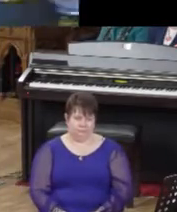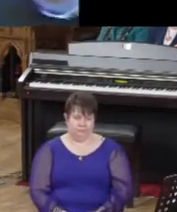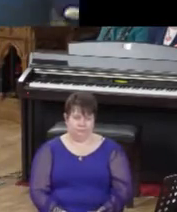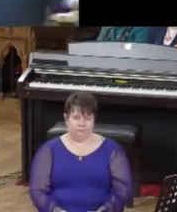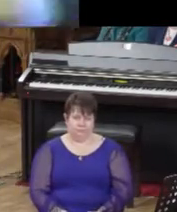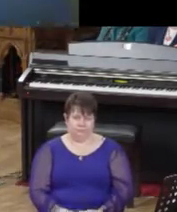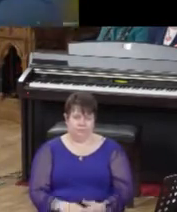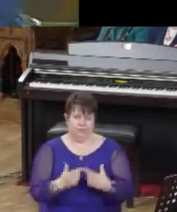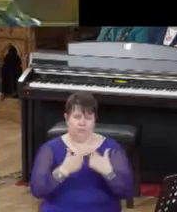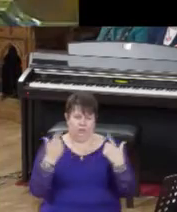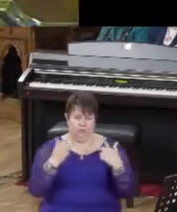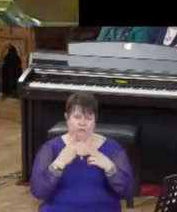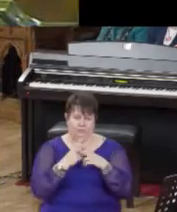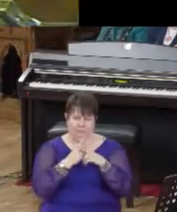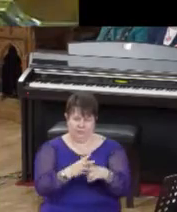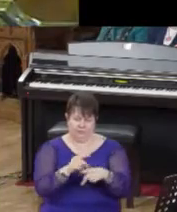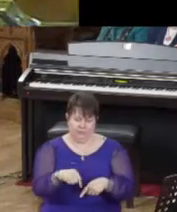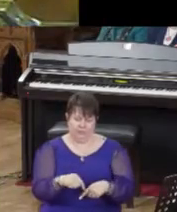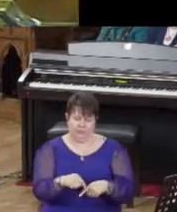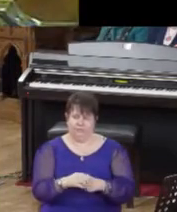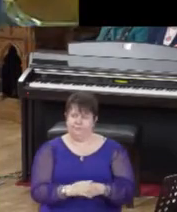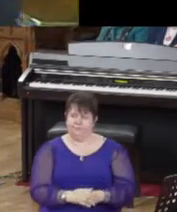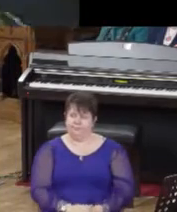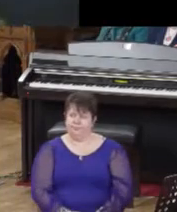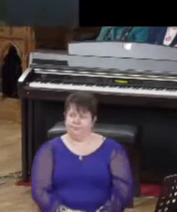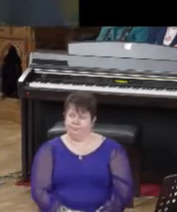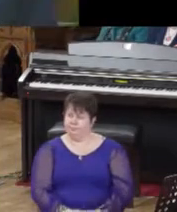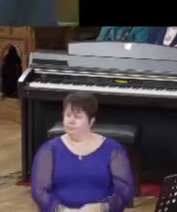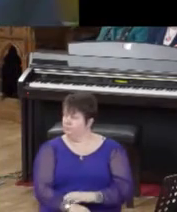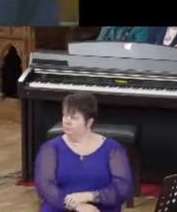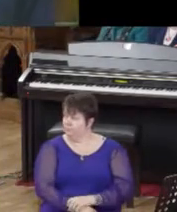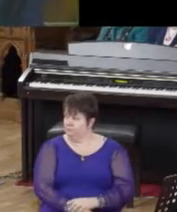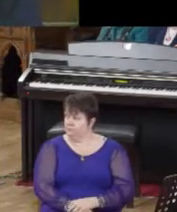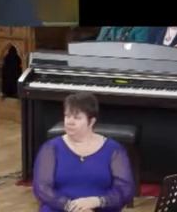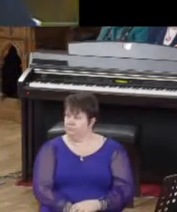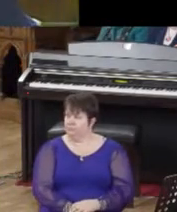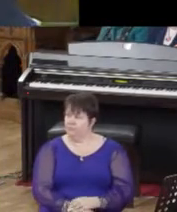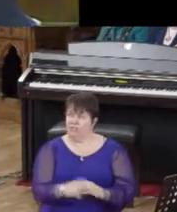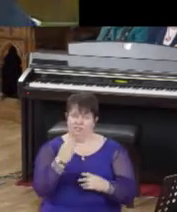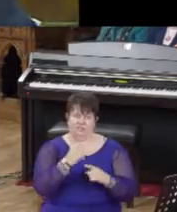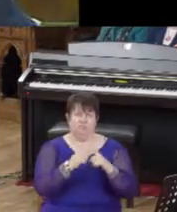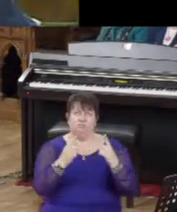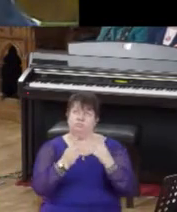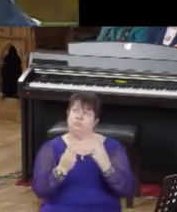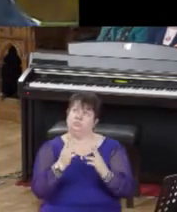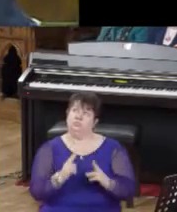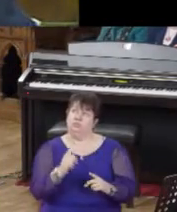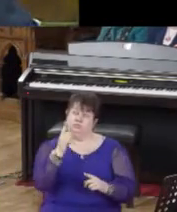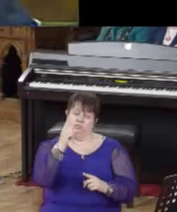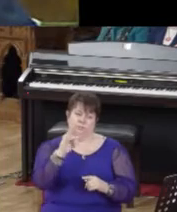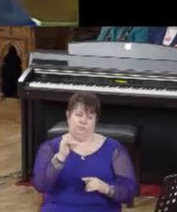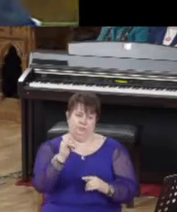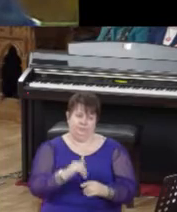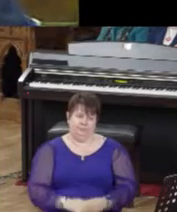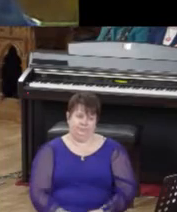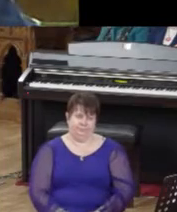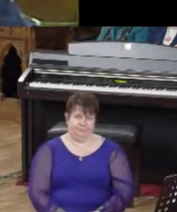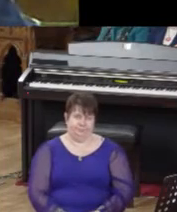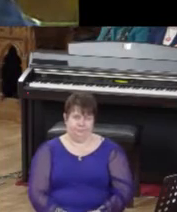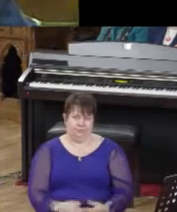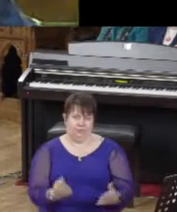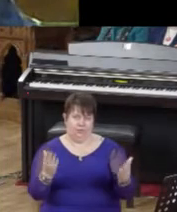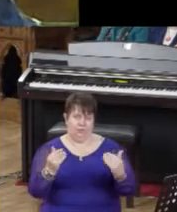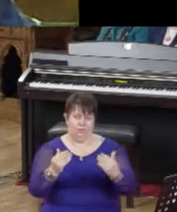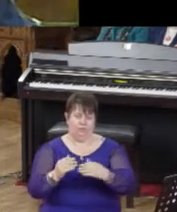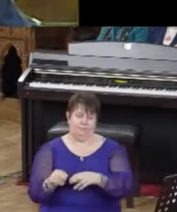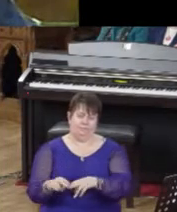we've got loads of visitors this morning and over in this section too, and probably in other parts of the sanctuary. So we welcome the